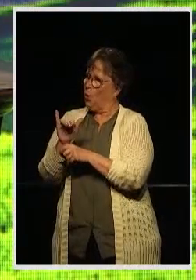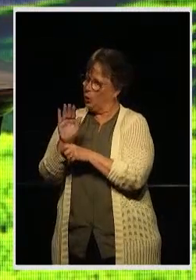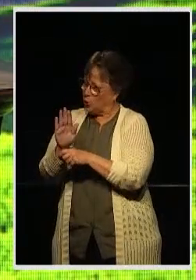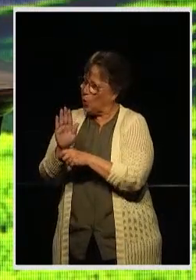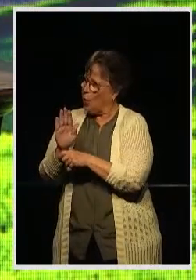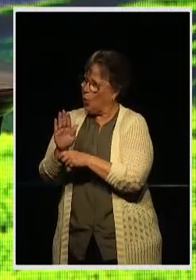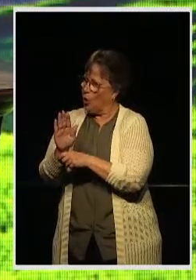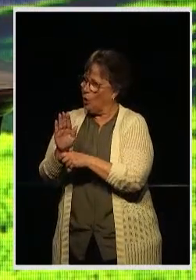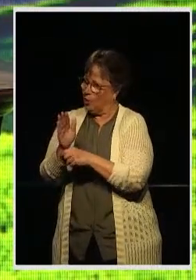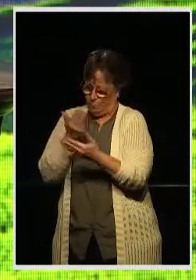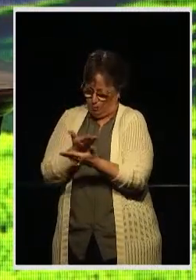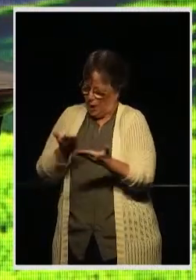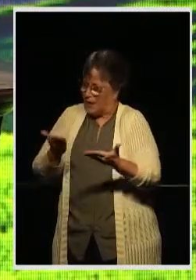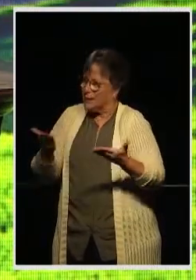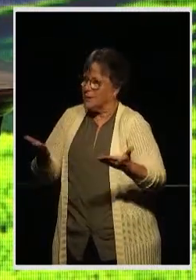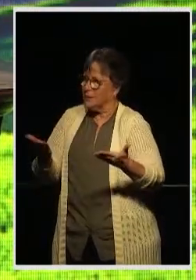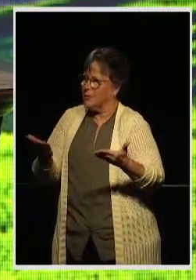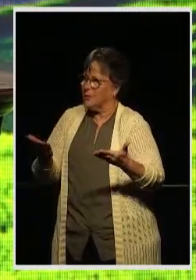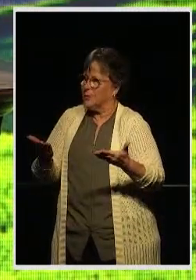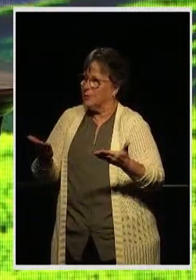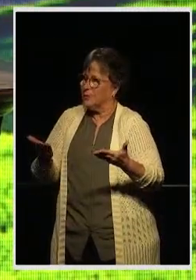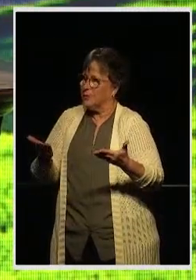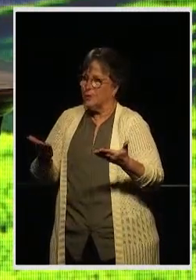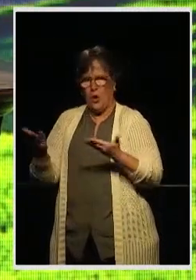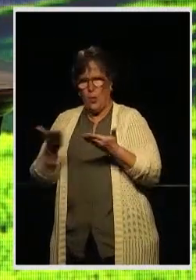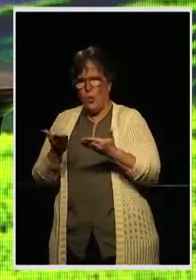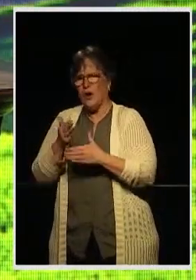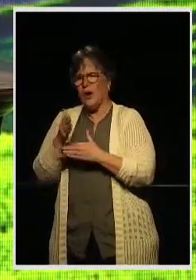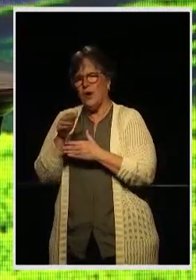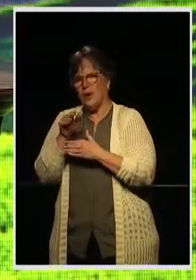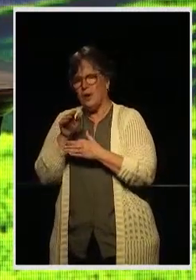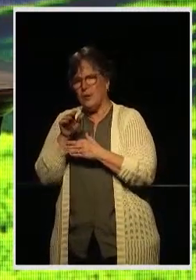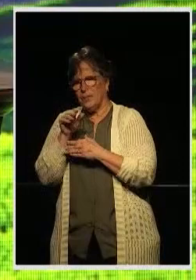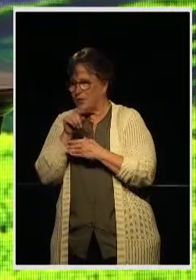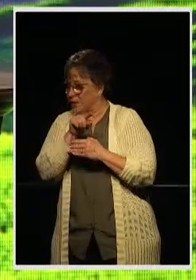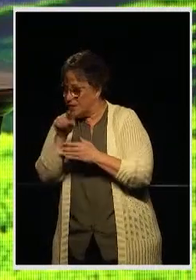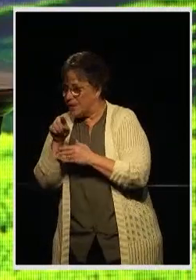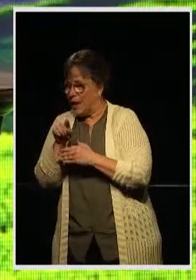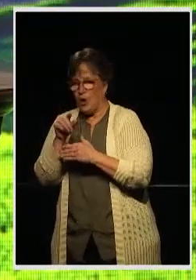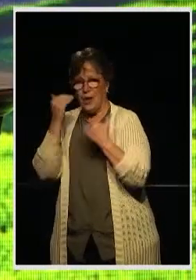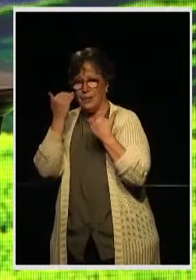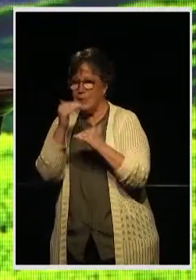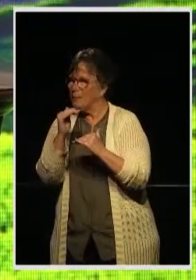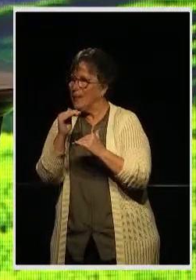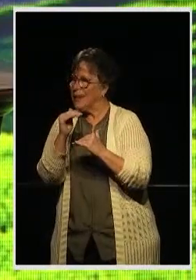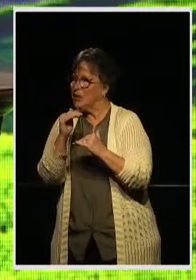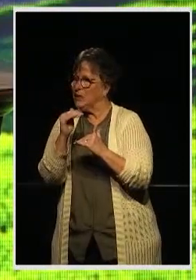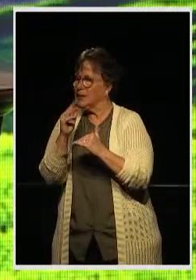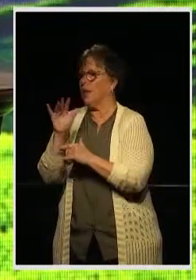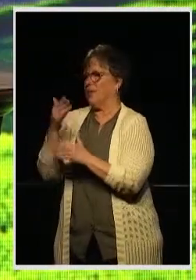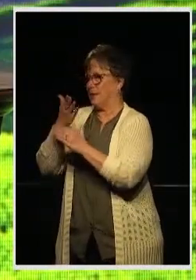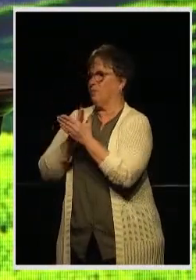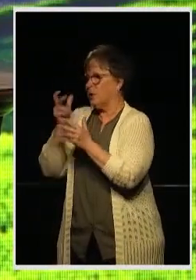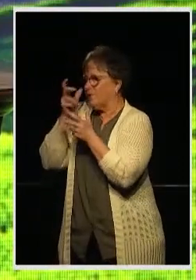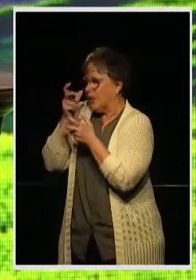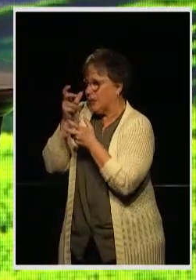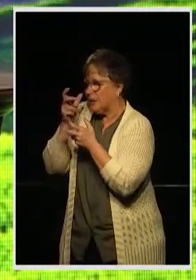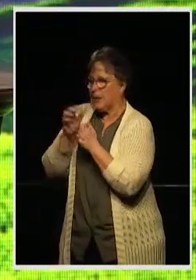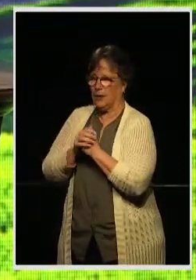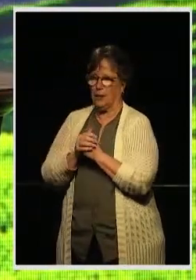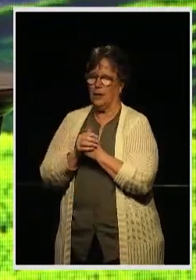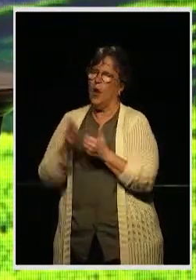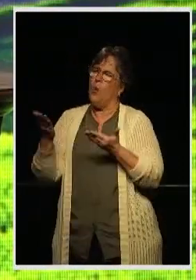their kind of limitations in how they could use it? This is the kind of the listening tour. What are